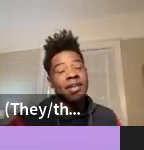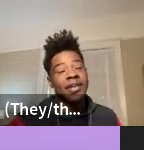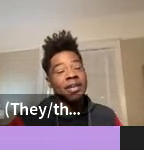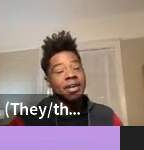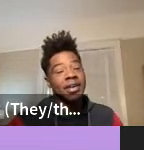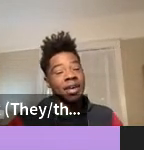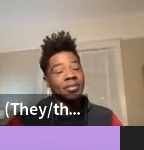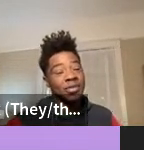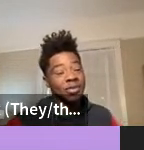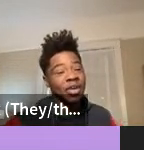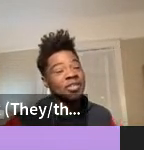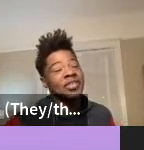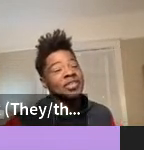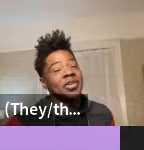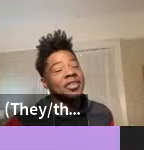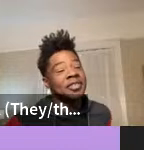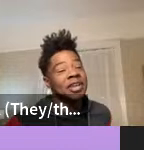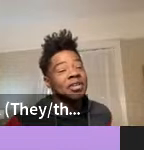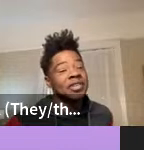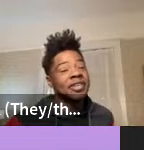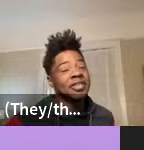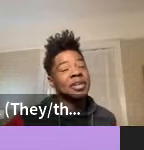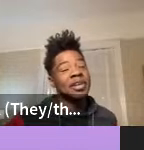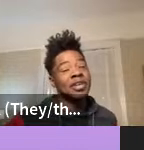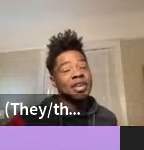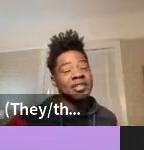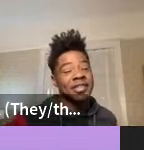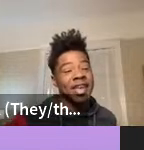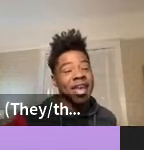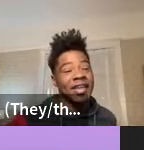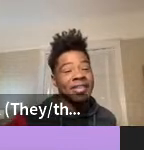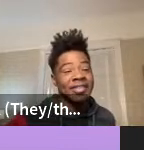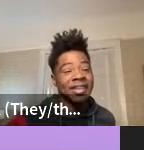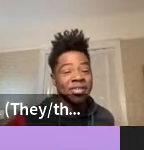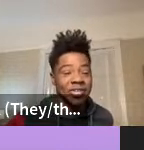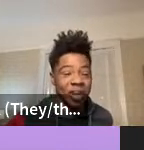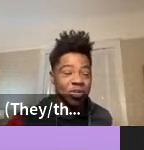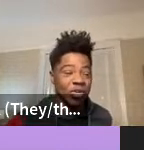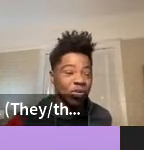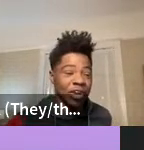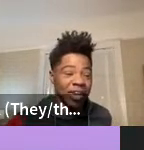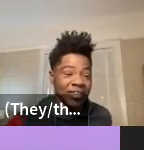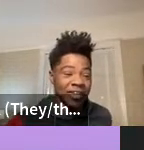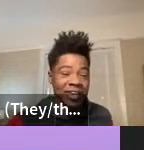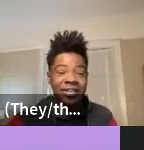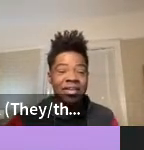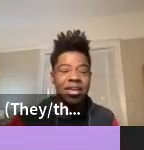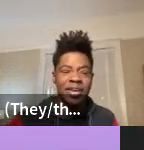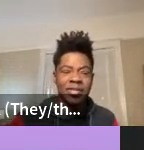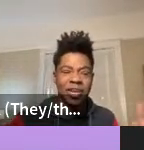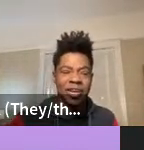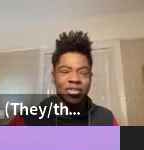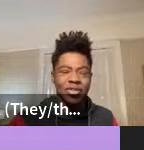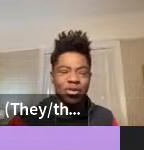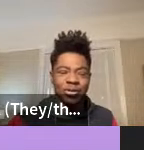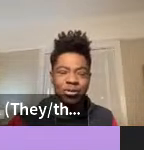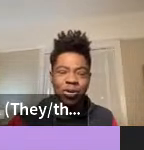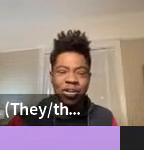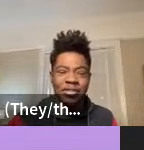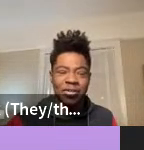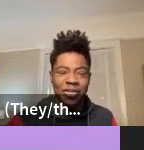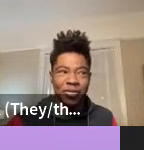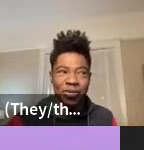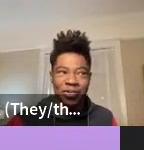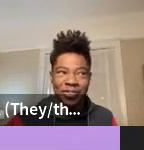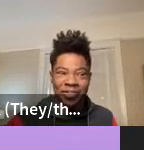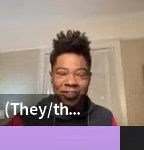work. We also consider ourselves leaders in disability justice and intersectional organizing. Am I speaking too